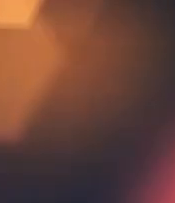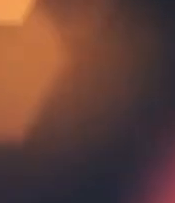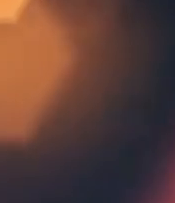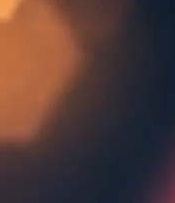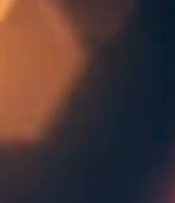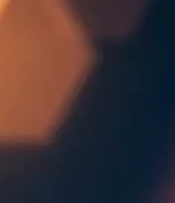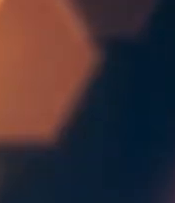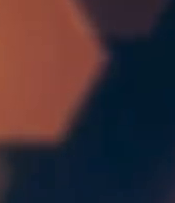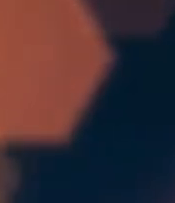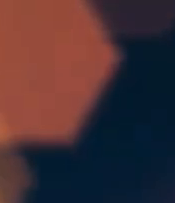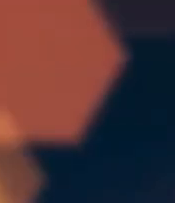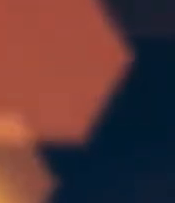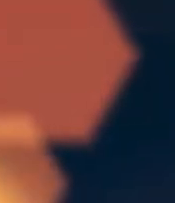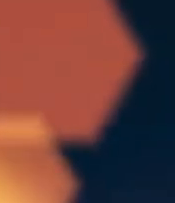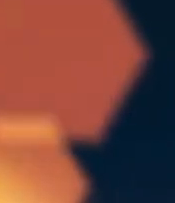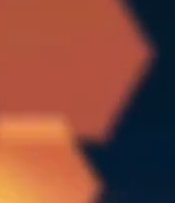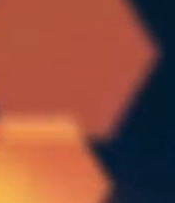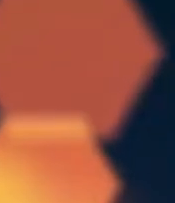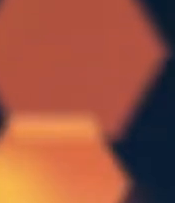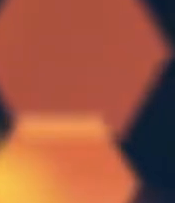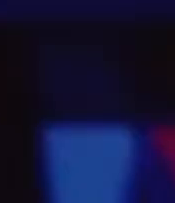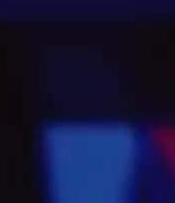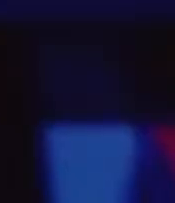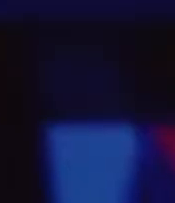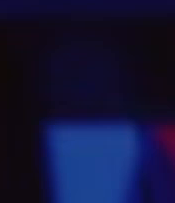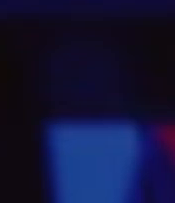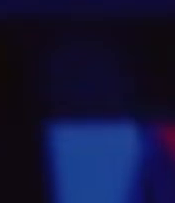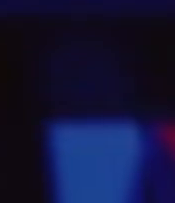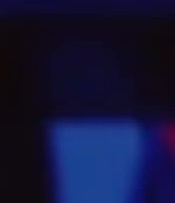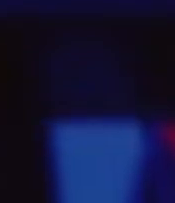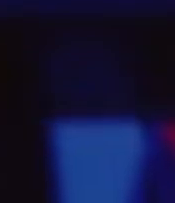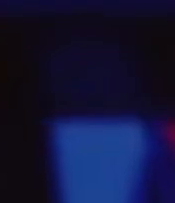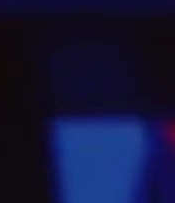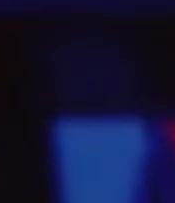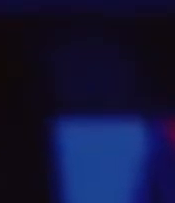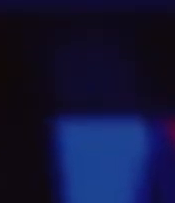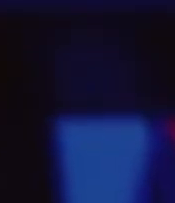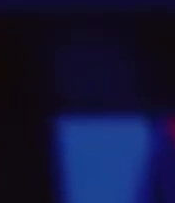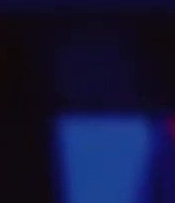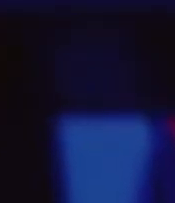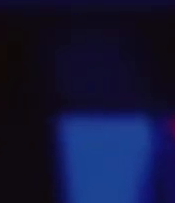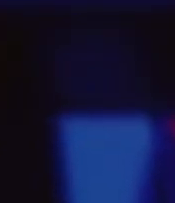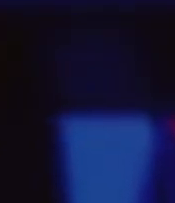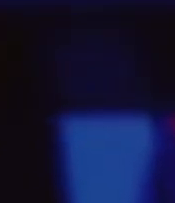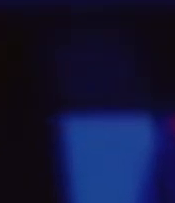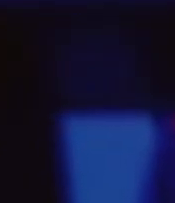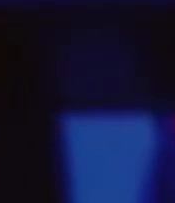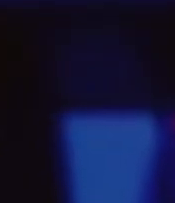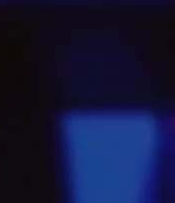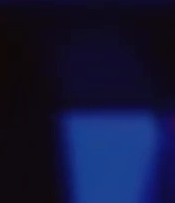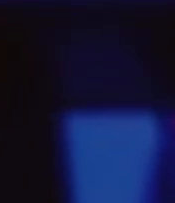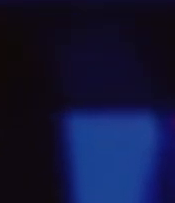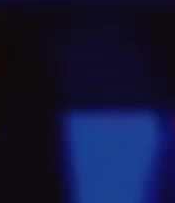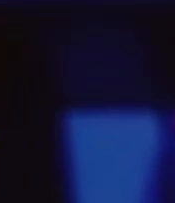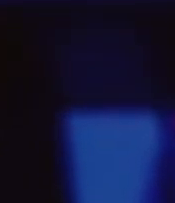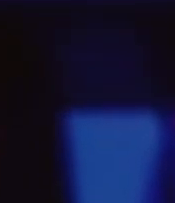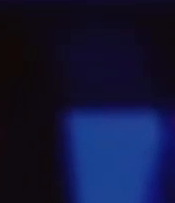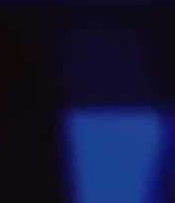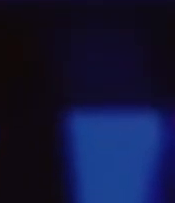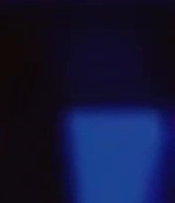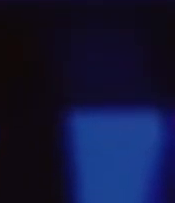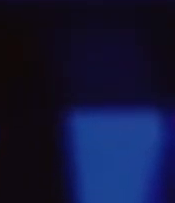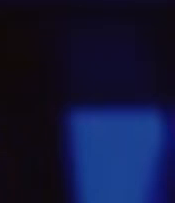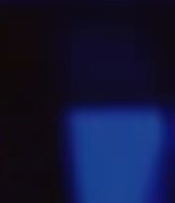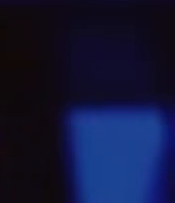Ghost. You're more than enough. I'm walking in your freedom now. Covered by your